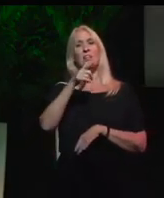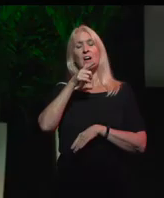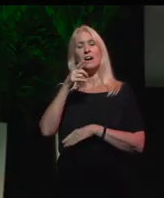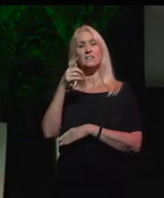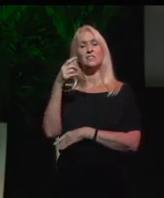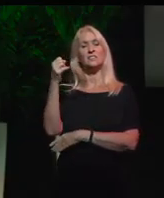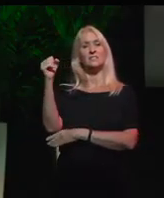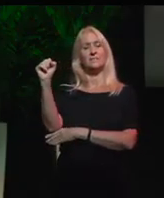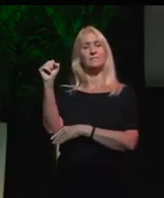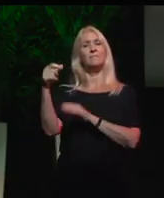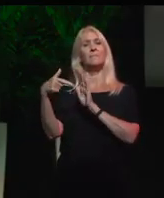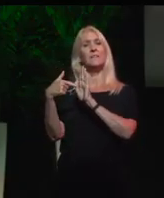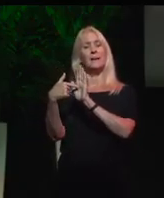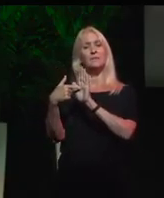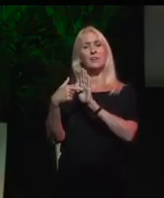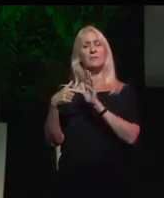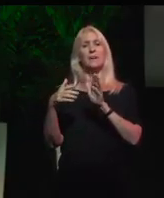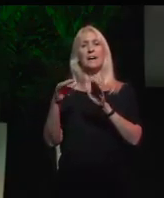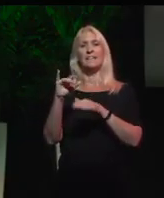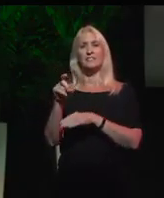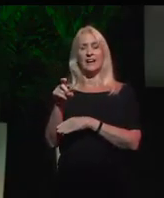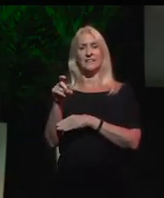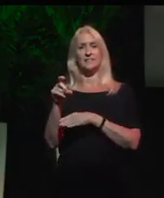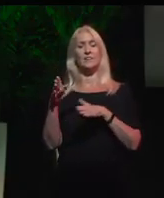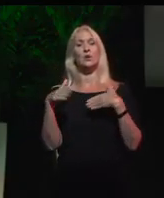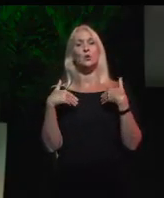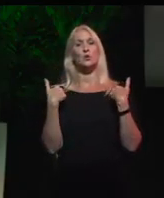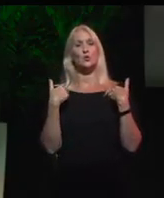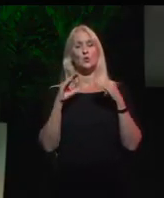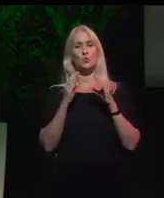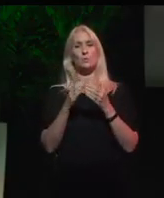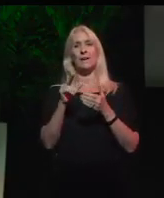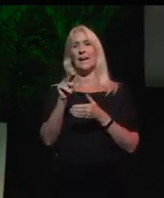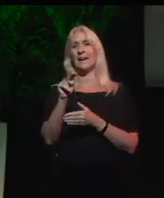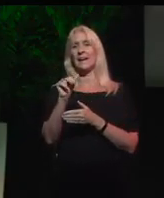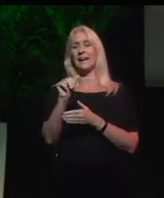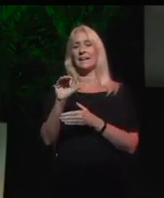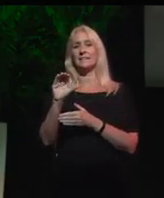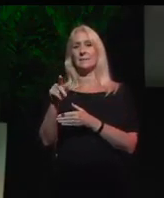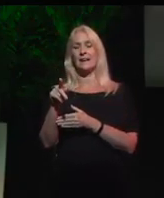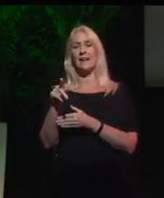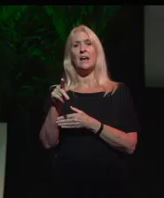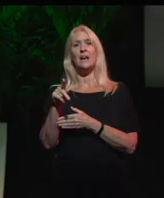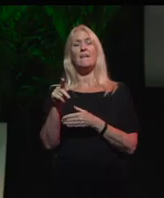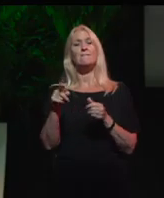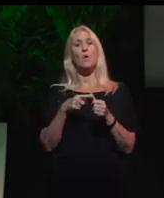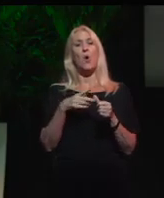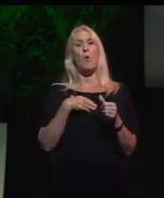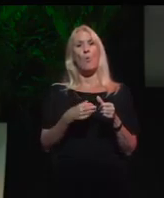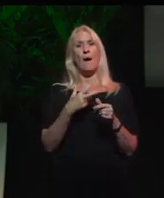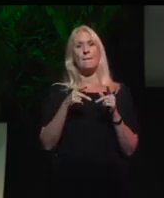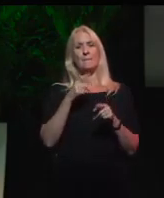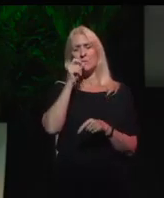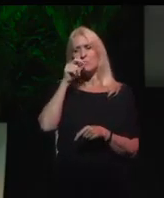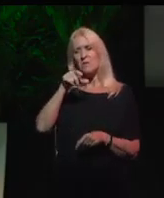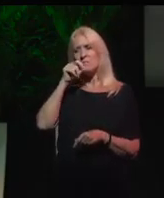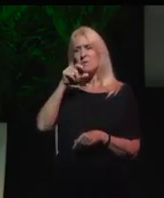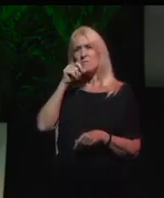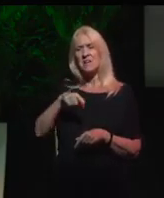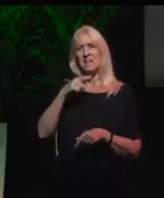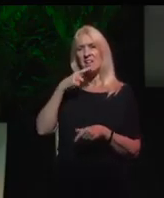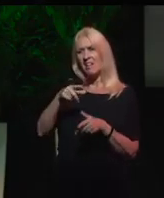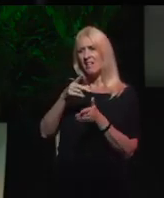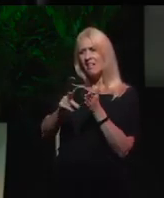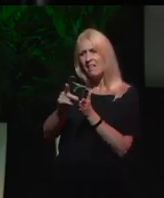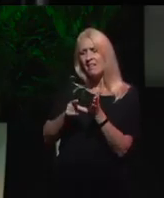Youth Council of the NAACP. The attack began with white people spitting on the protesters and yelling racial slurs at